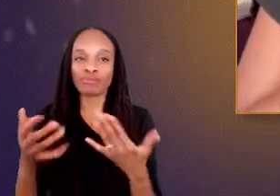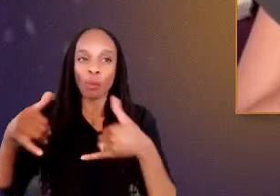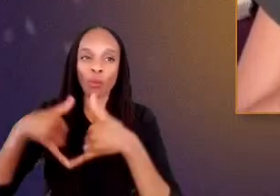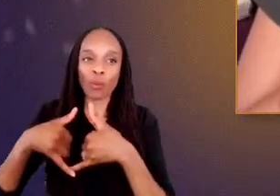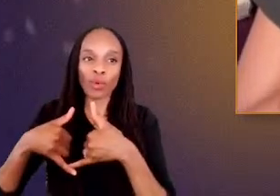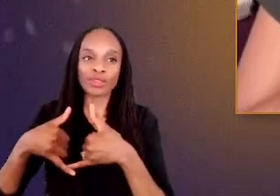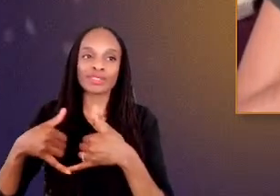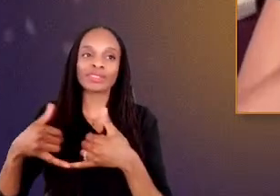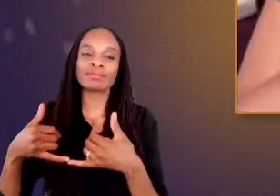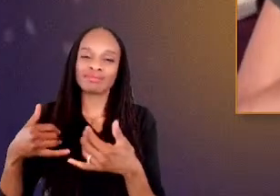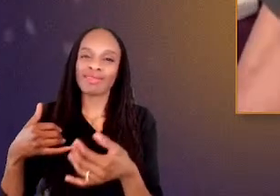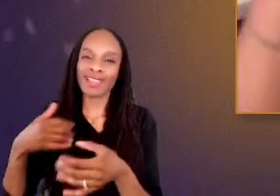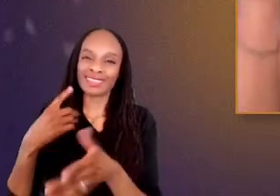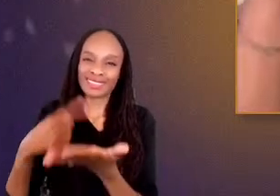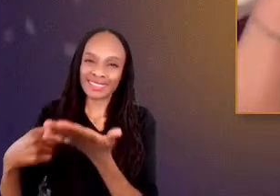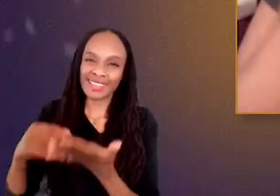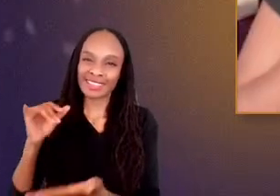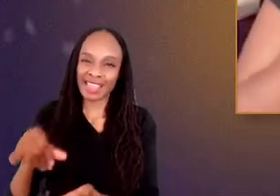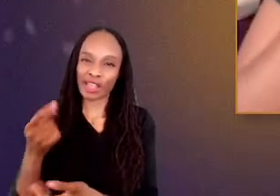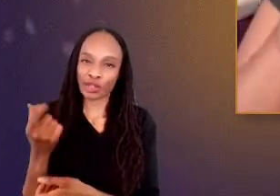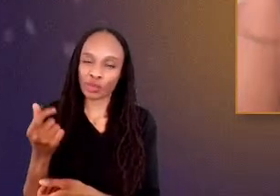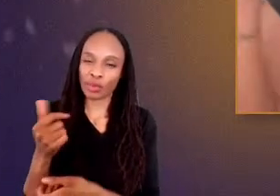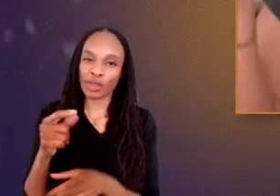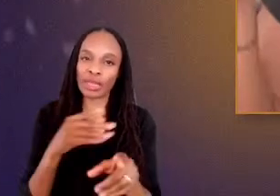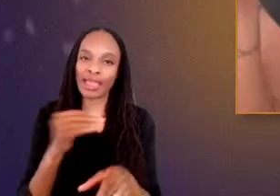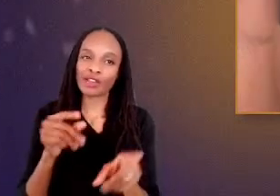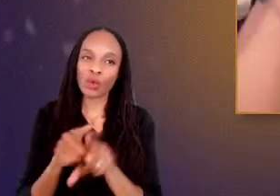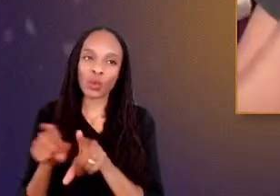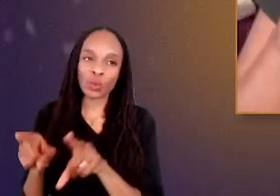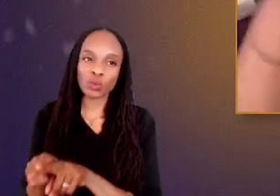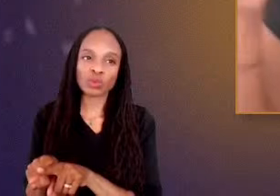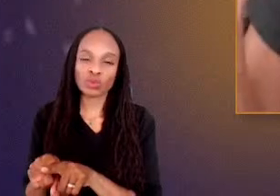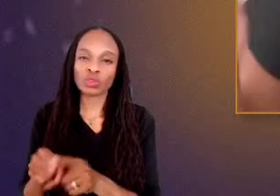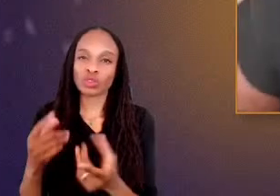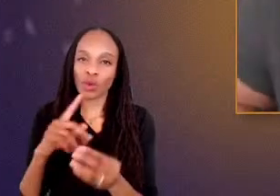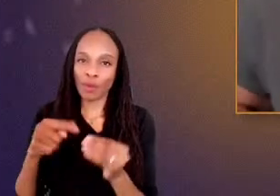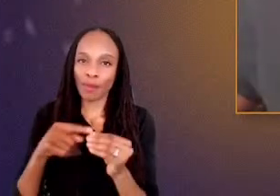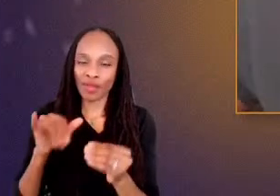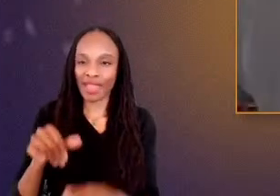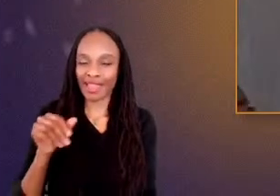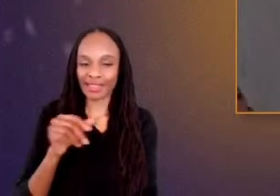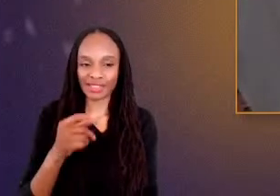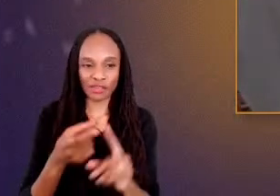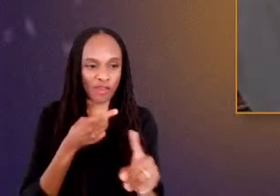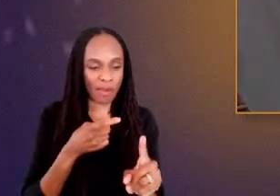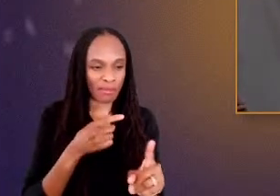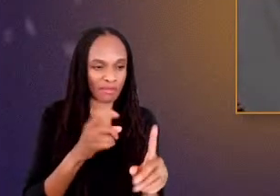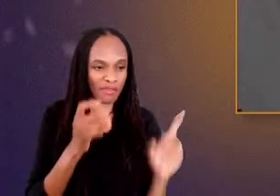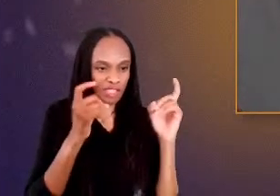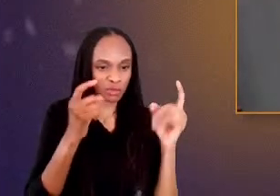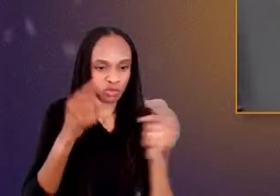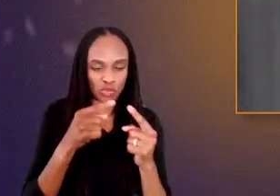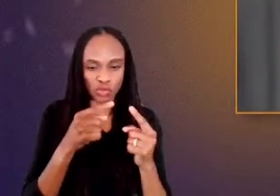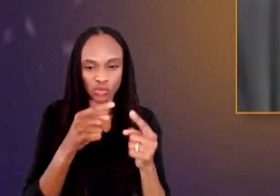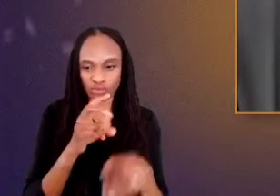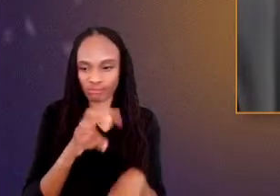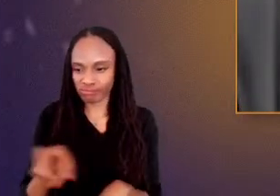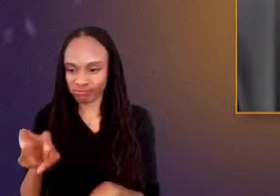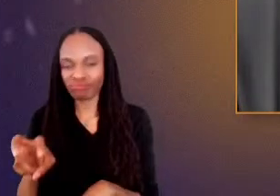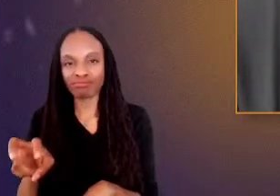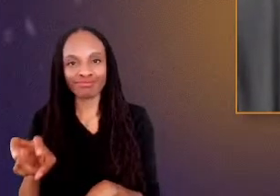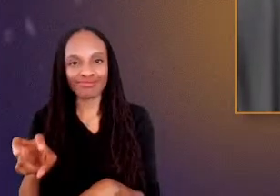bit and also eventually talk about kind of that track from festivals to awards. But Sierra,